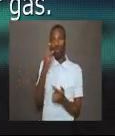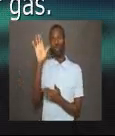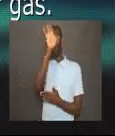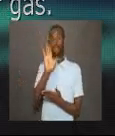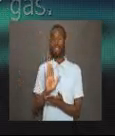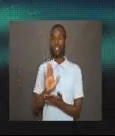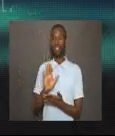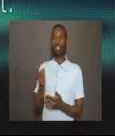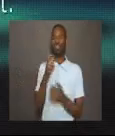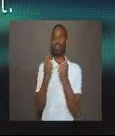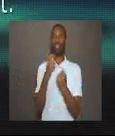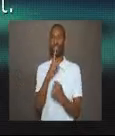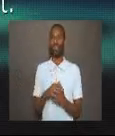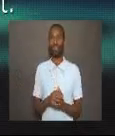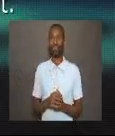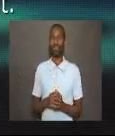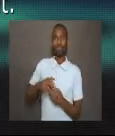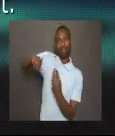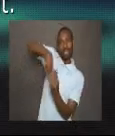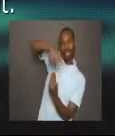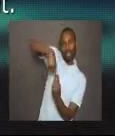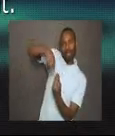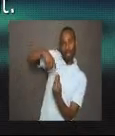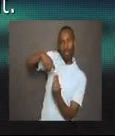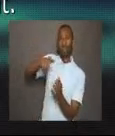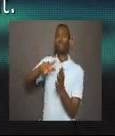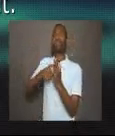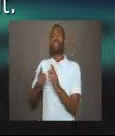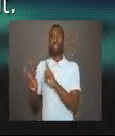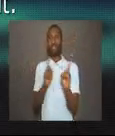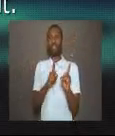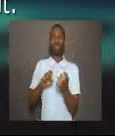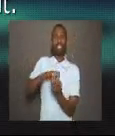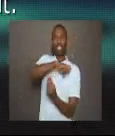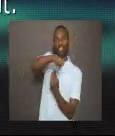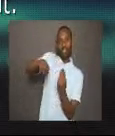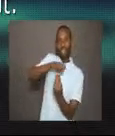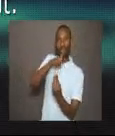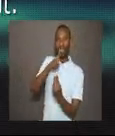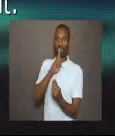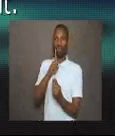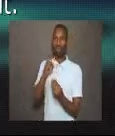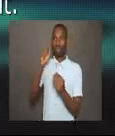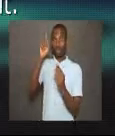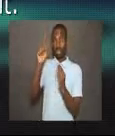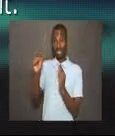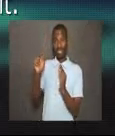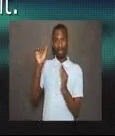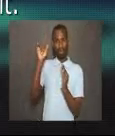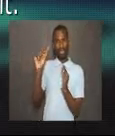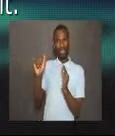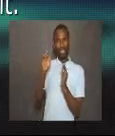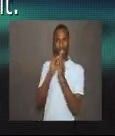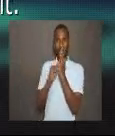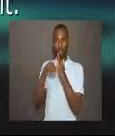gas. The surroundings are the environment around a given system that